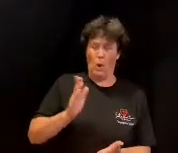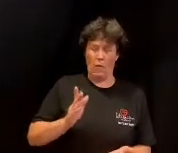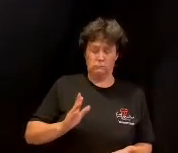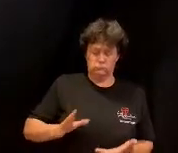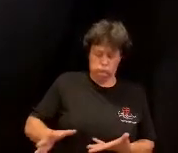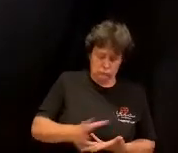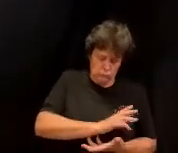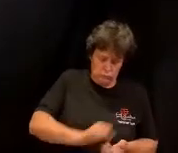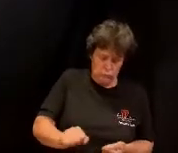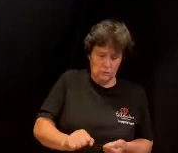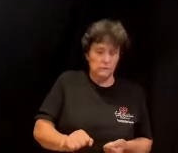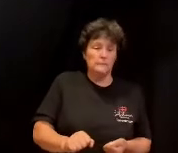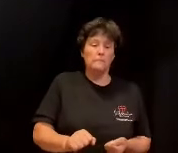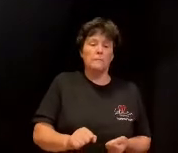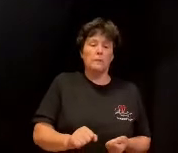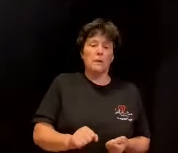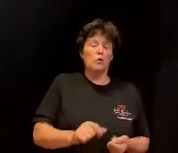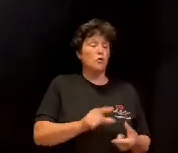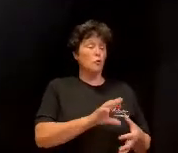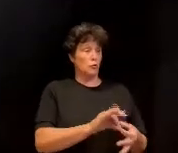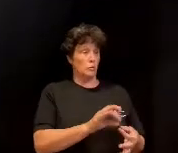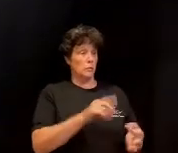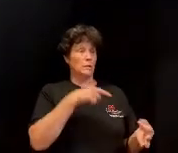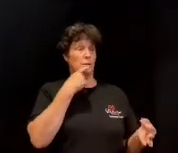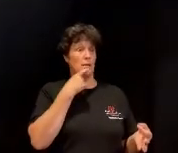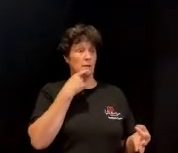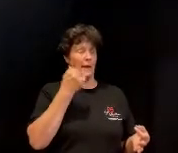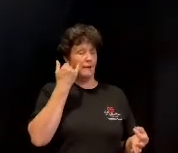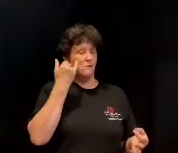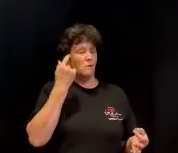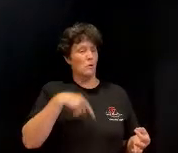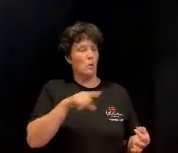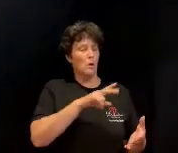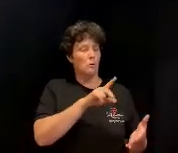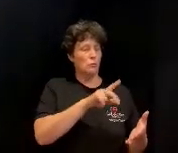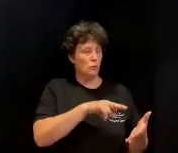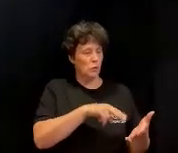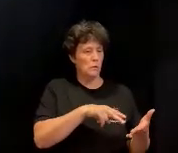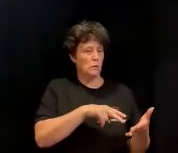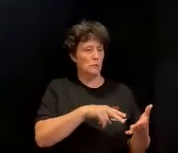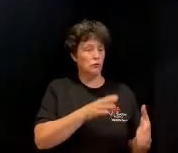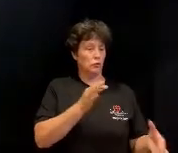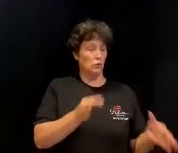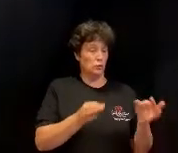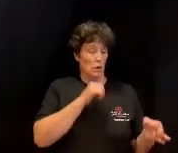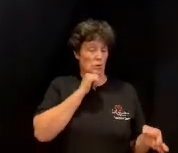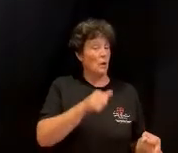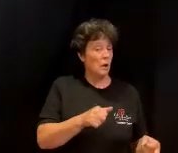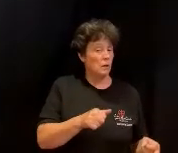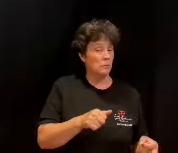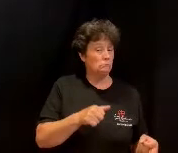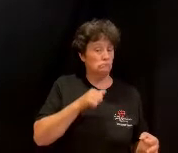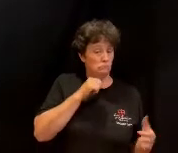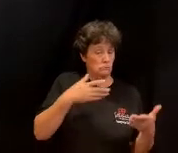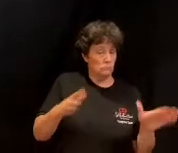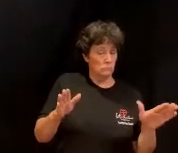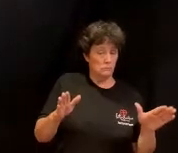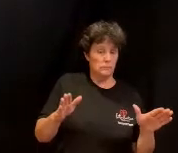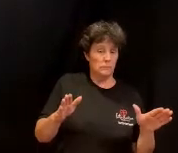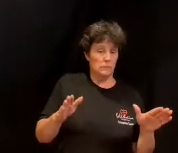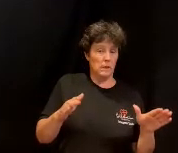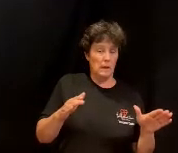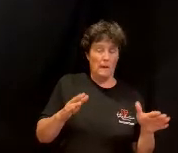this scripture saying today, what if we read this, judge not lest you be judged, is this scripture saying we are never